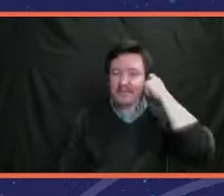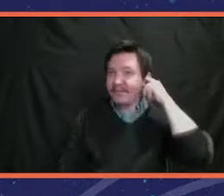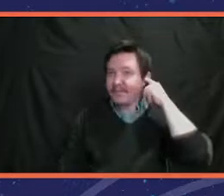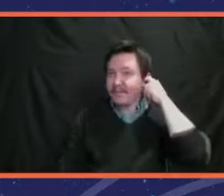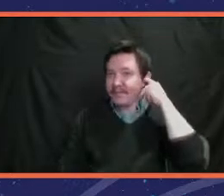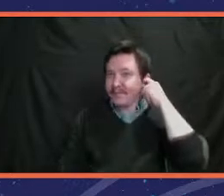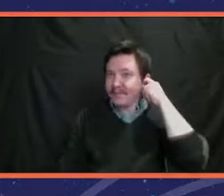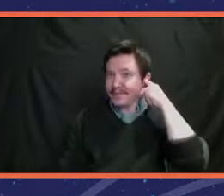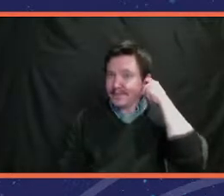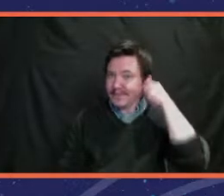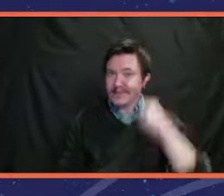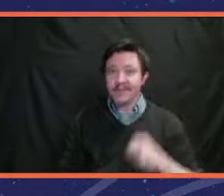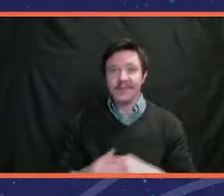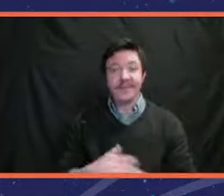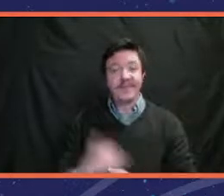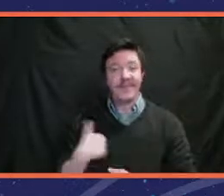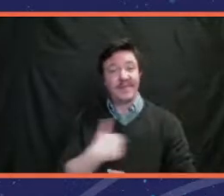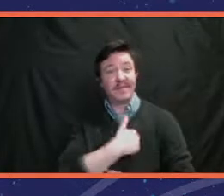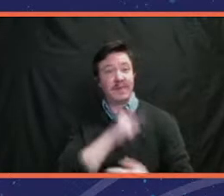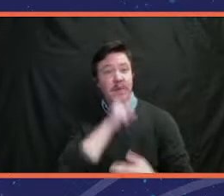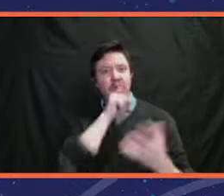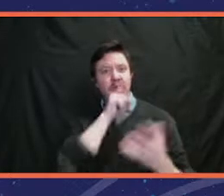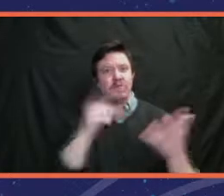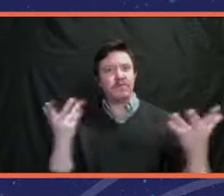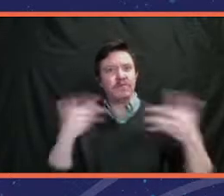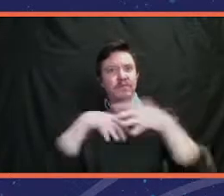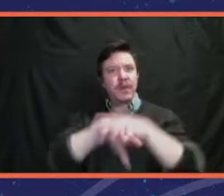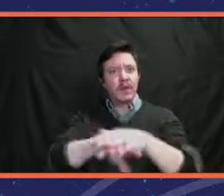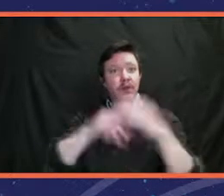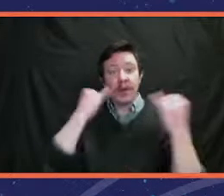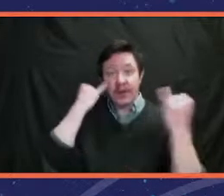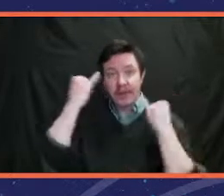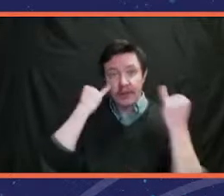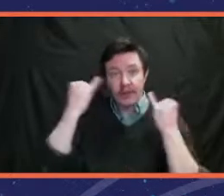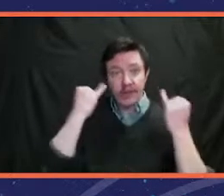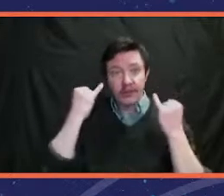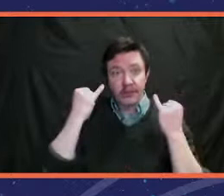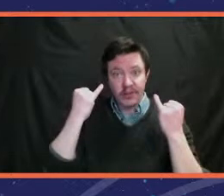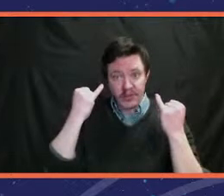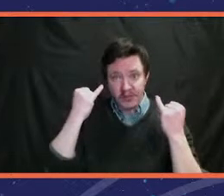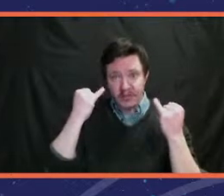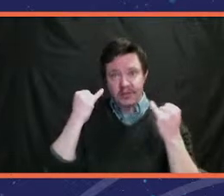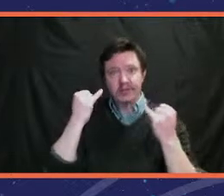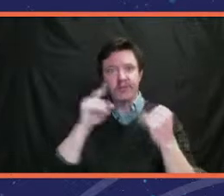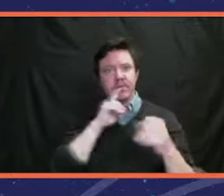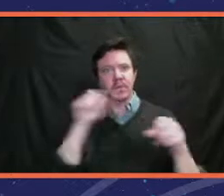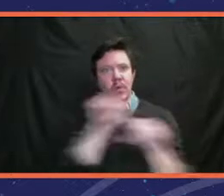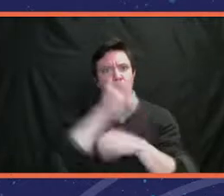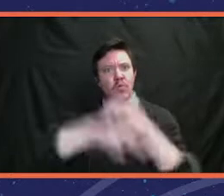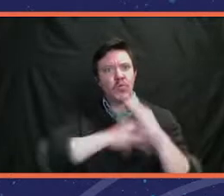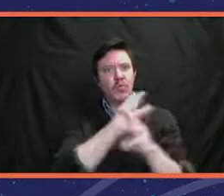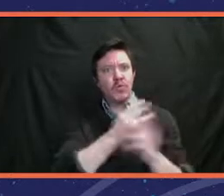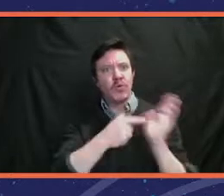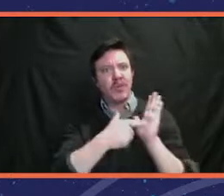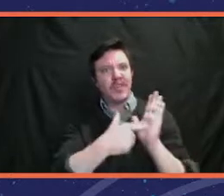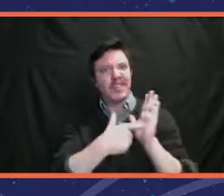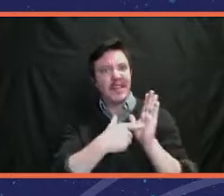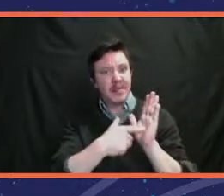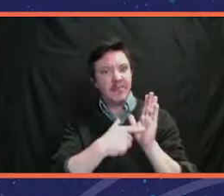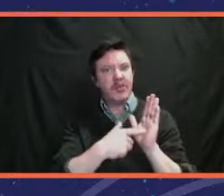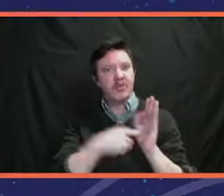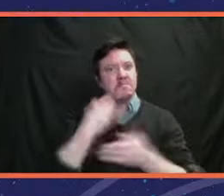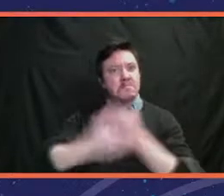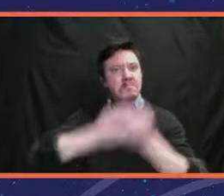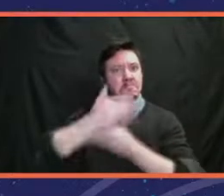And we really wanted to integrate imagination, tangibility, and real life examples throughout this process.